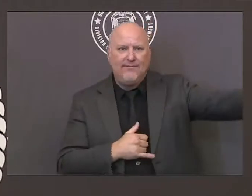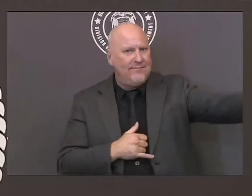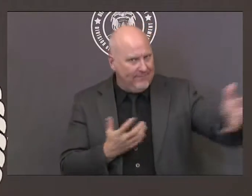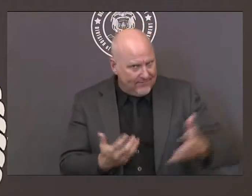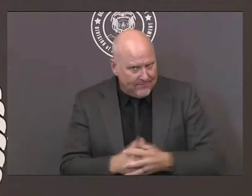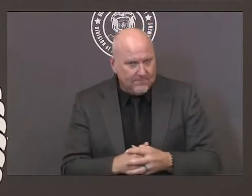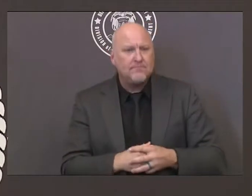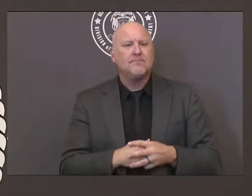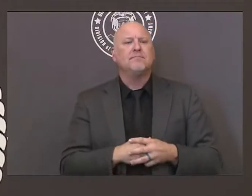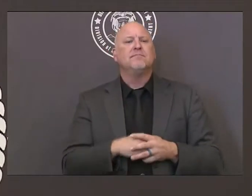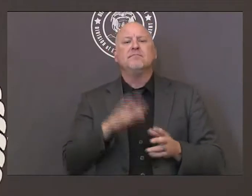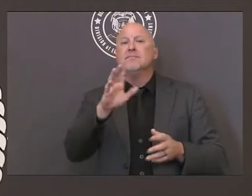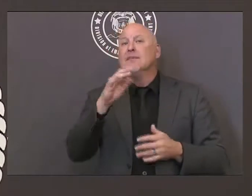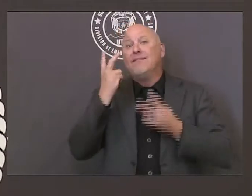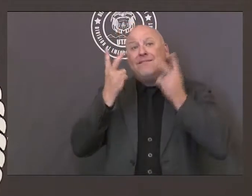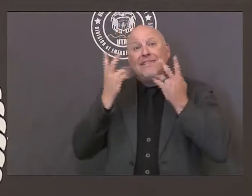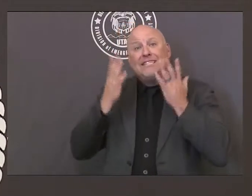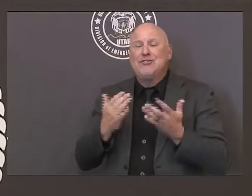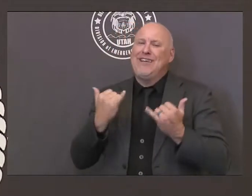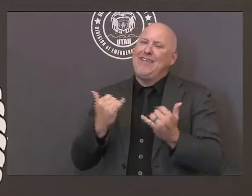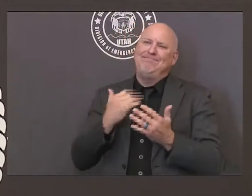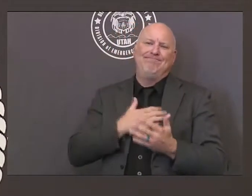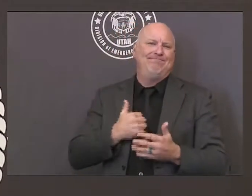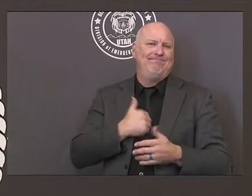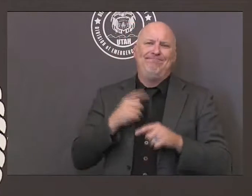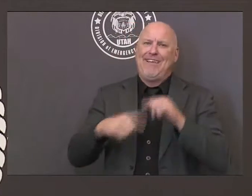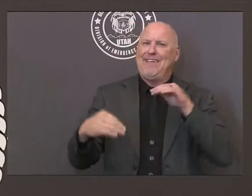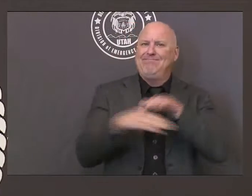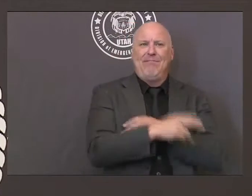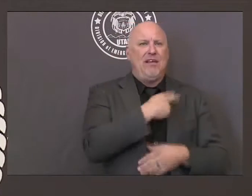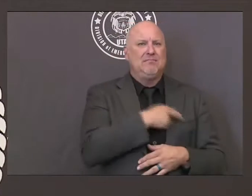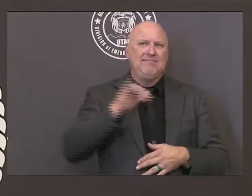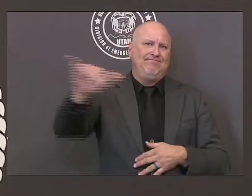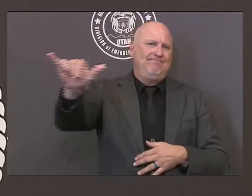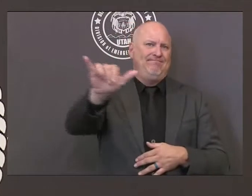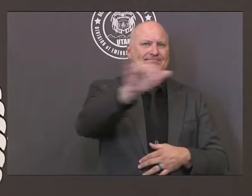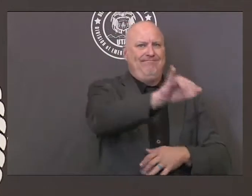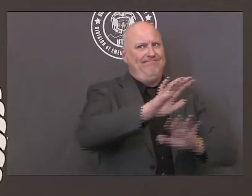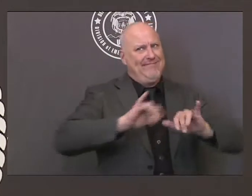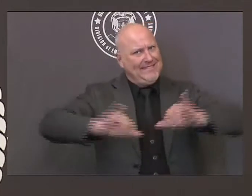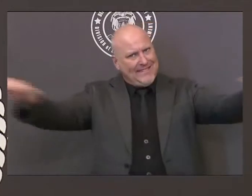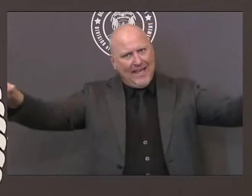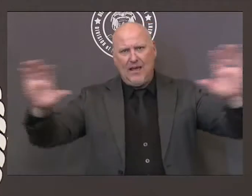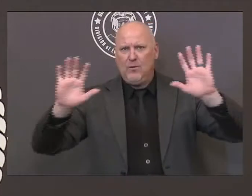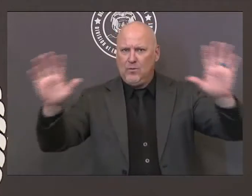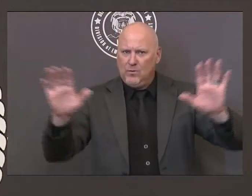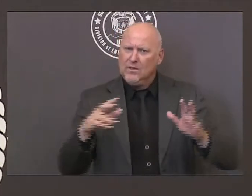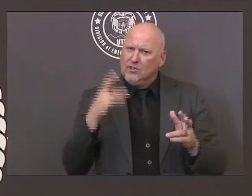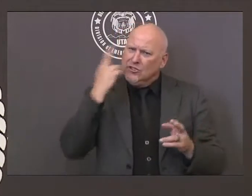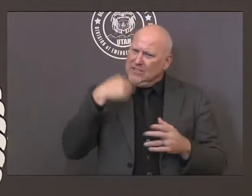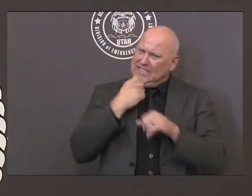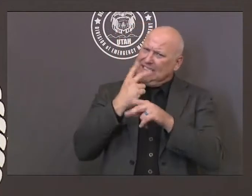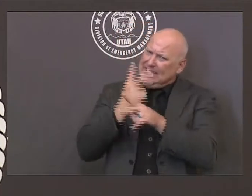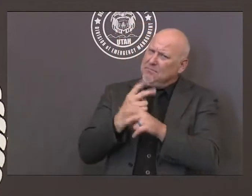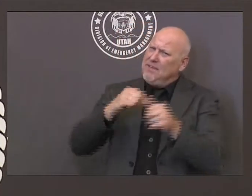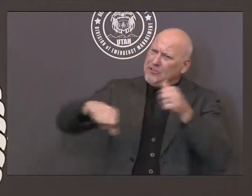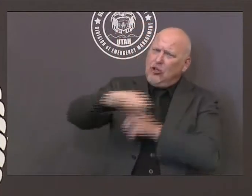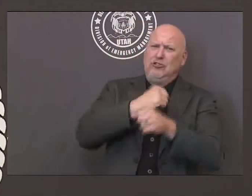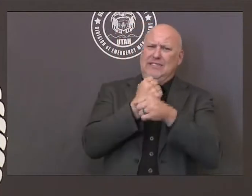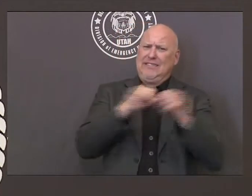keep patients safe and caregivers safe. And we'll continue to do those things. I think the second key message